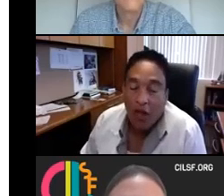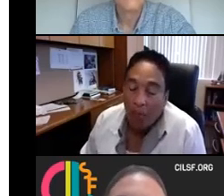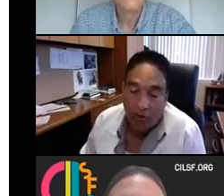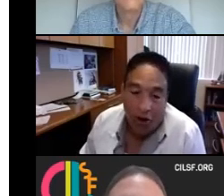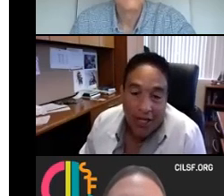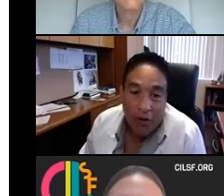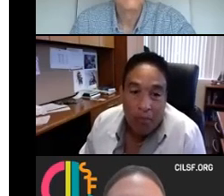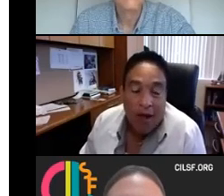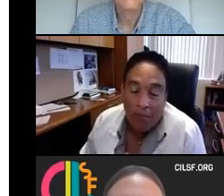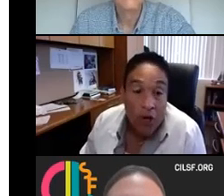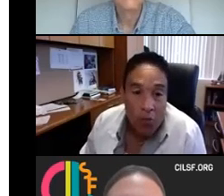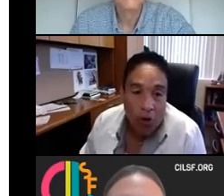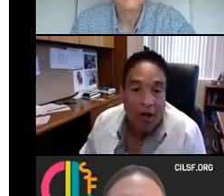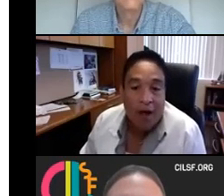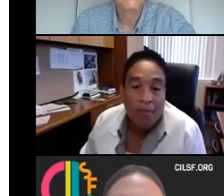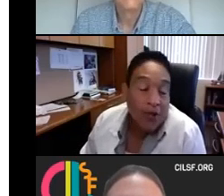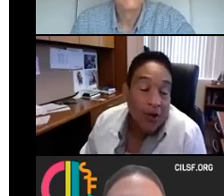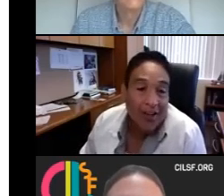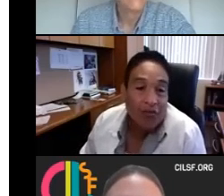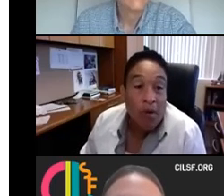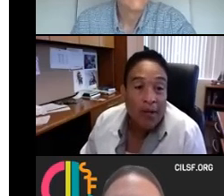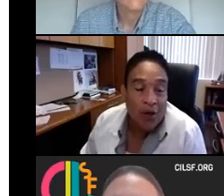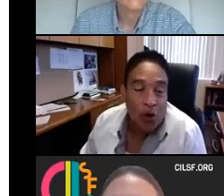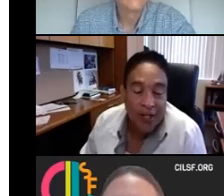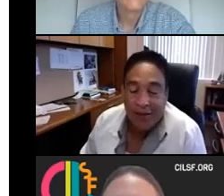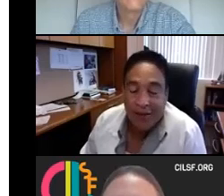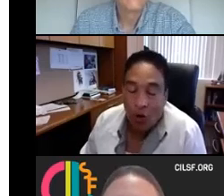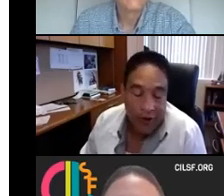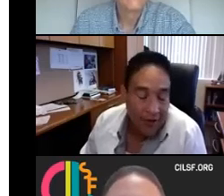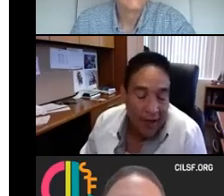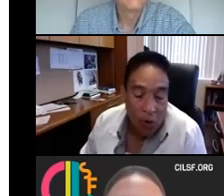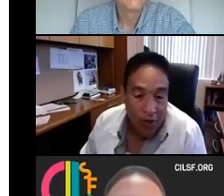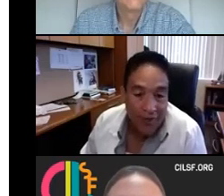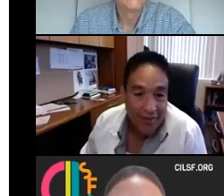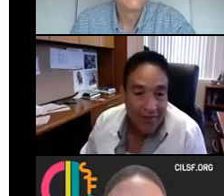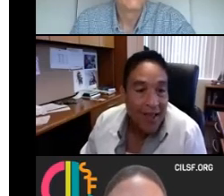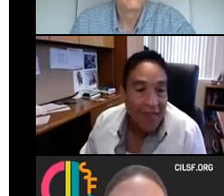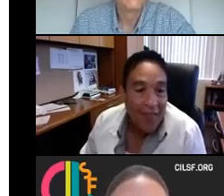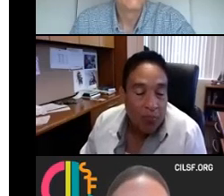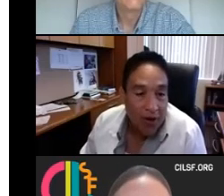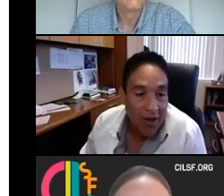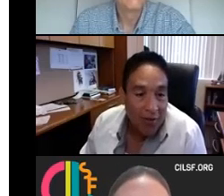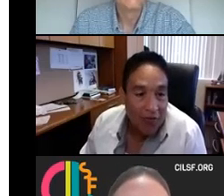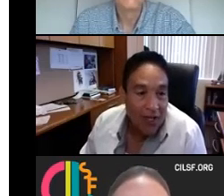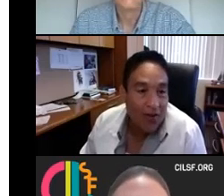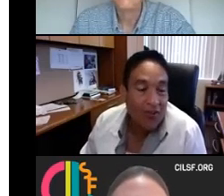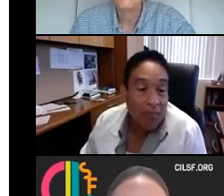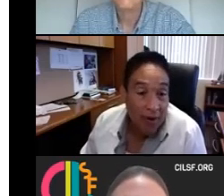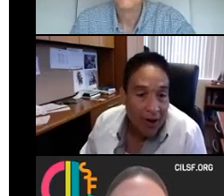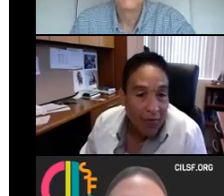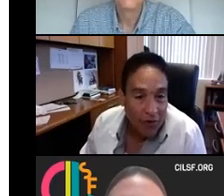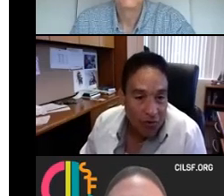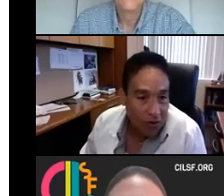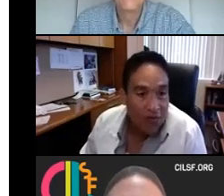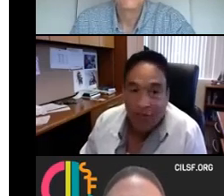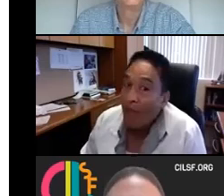populations, but targeting more I guess Republican oriented audiences. They prey on their fears, they prey